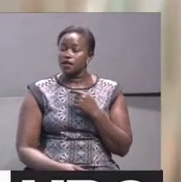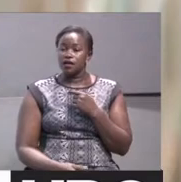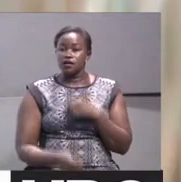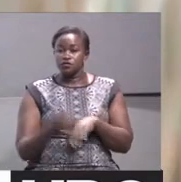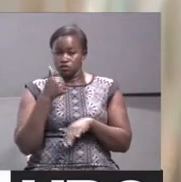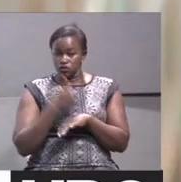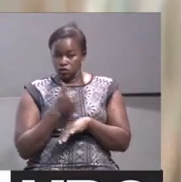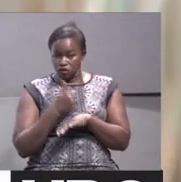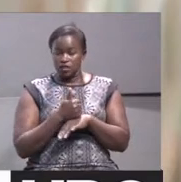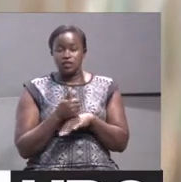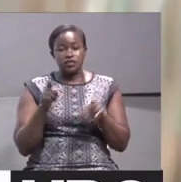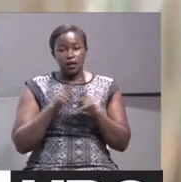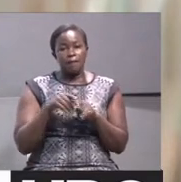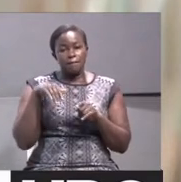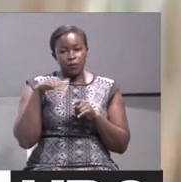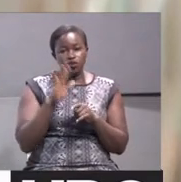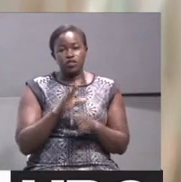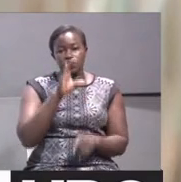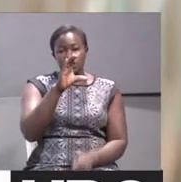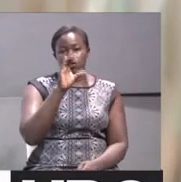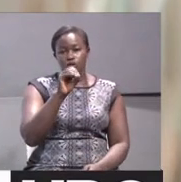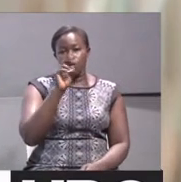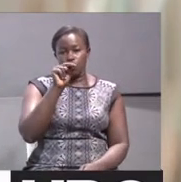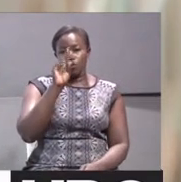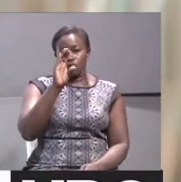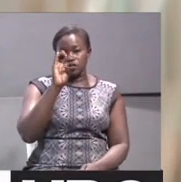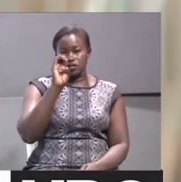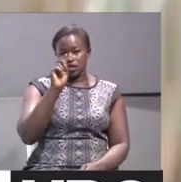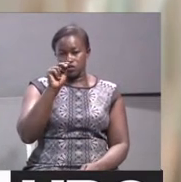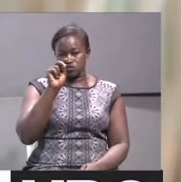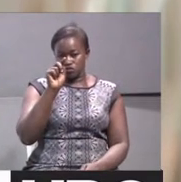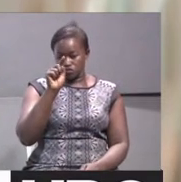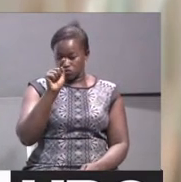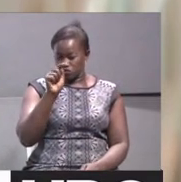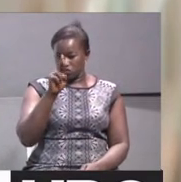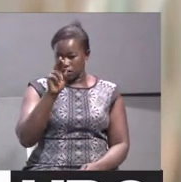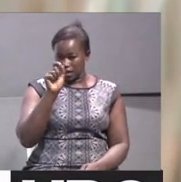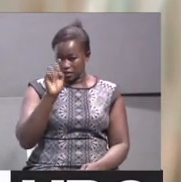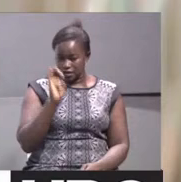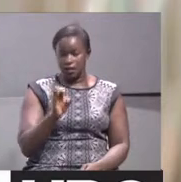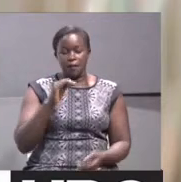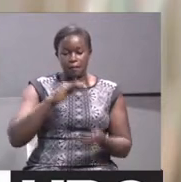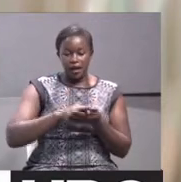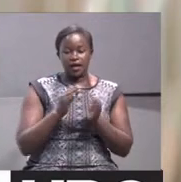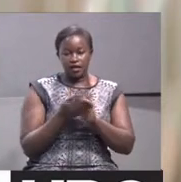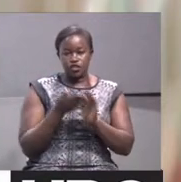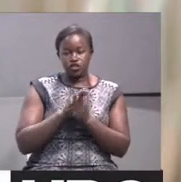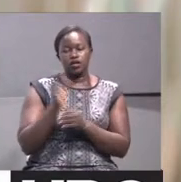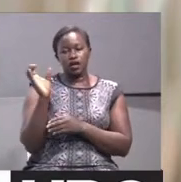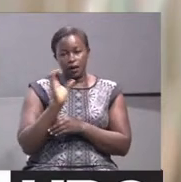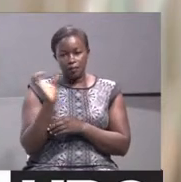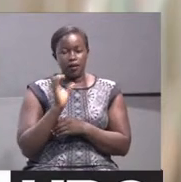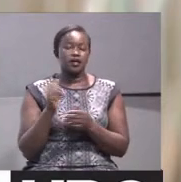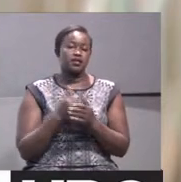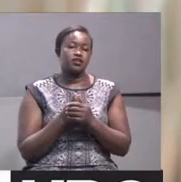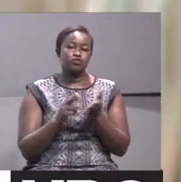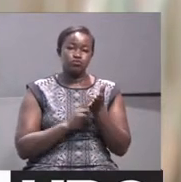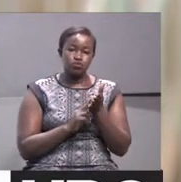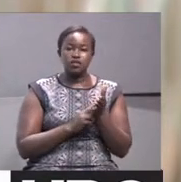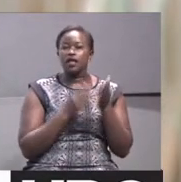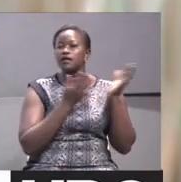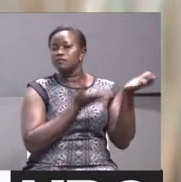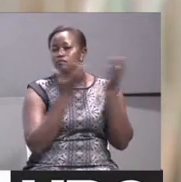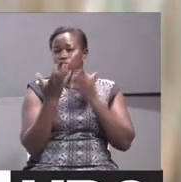most of the concentrate that the packaging companies use actually they import from other countries,